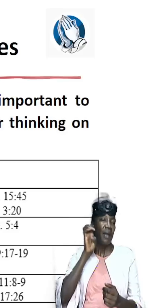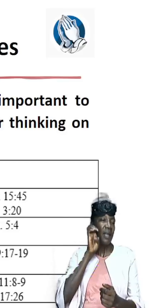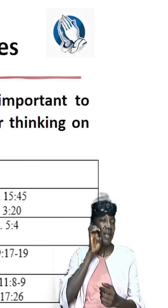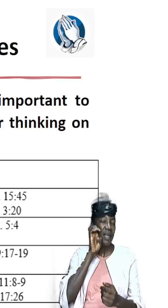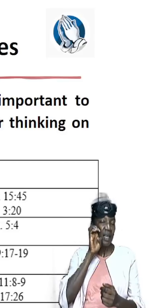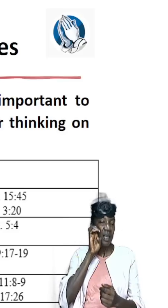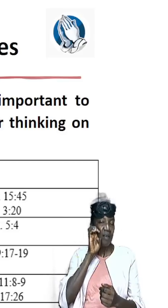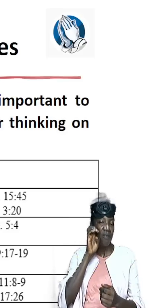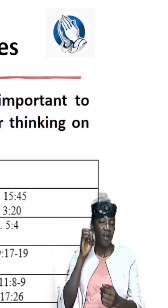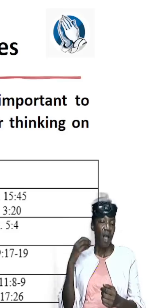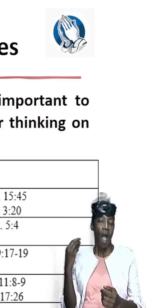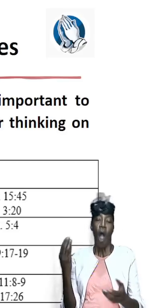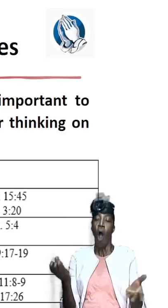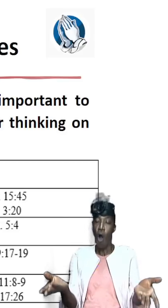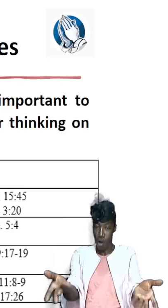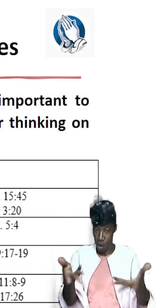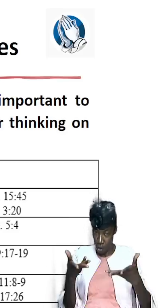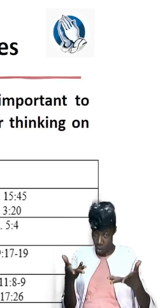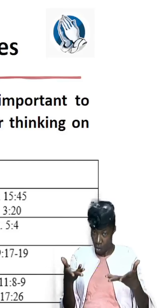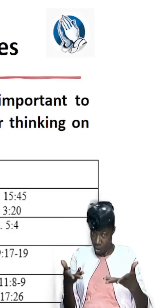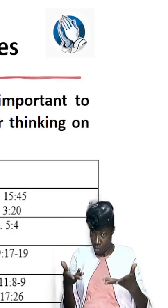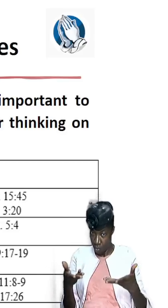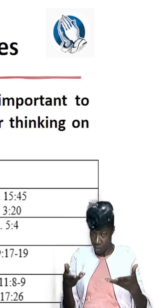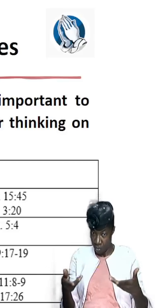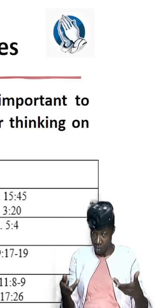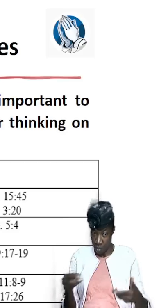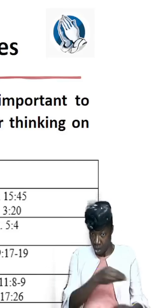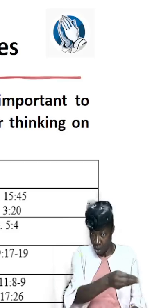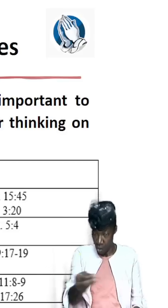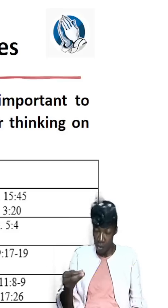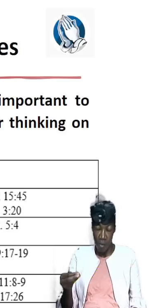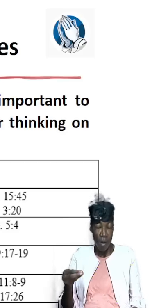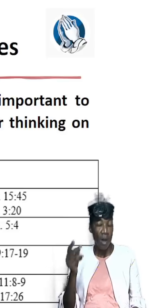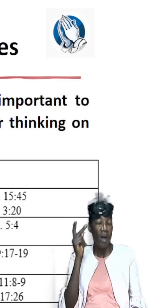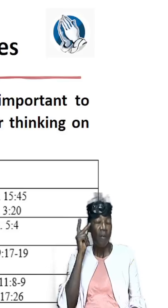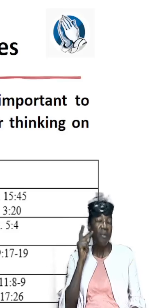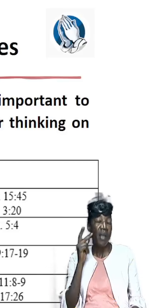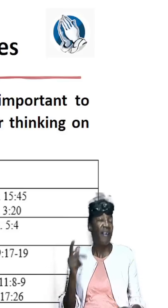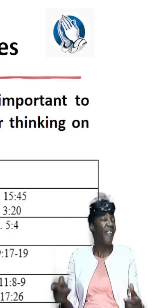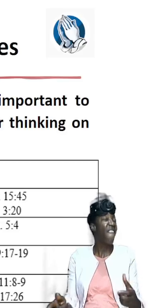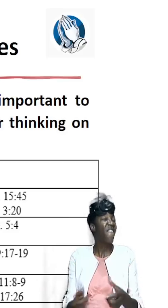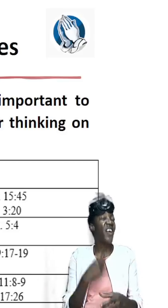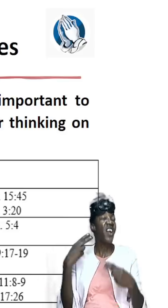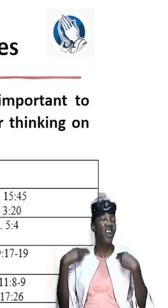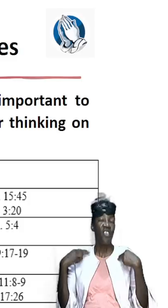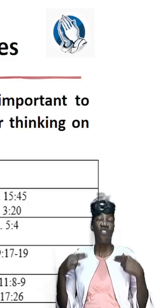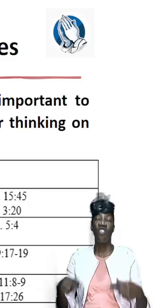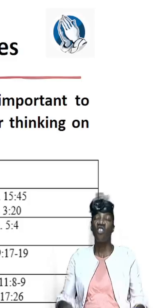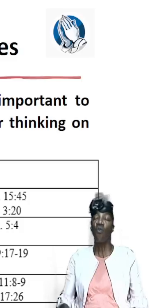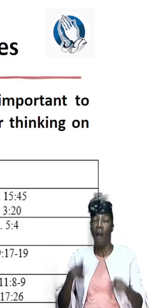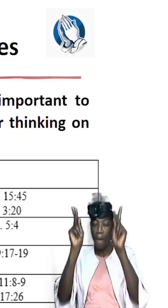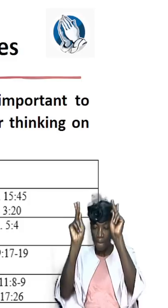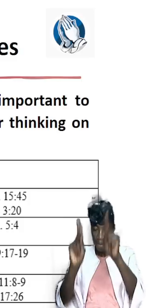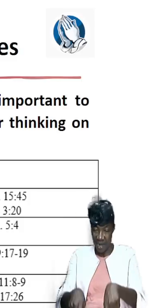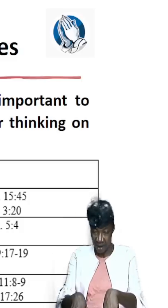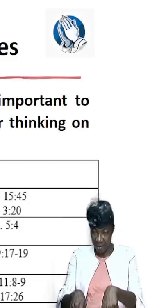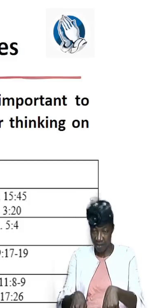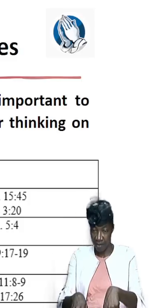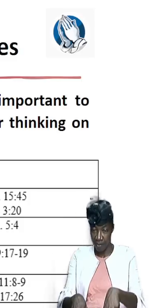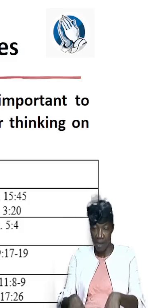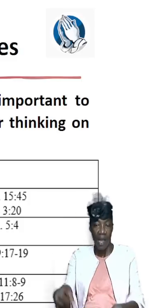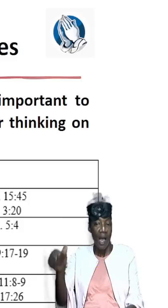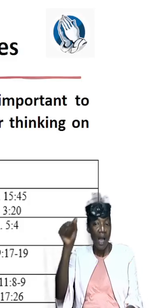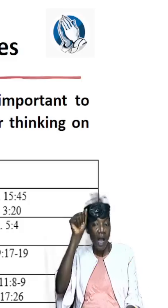our parents. The fact that, and they were the first human beings. Adam and then